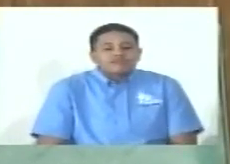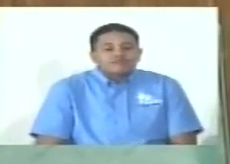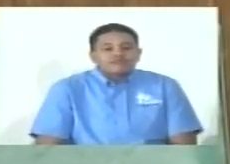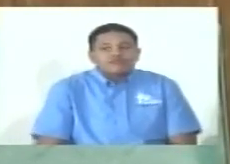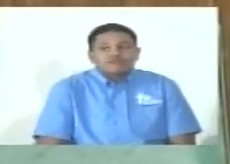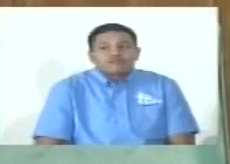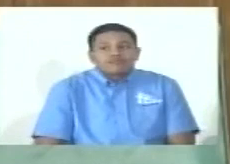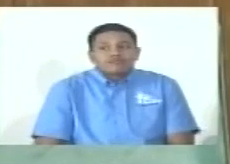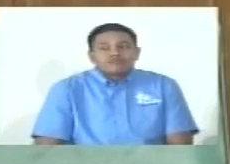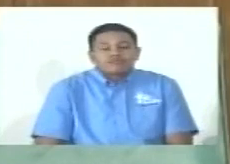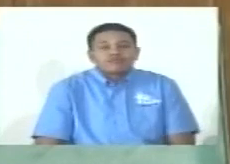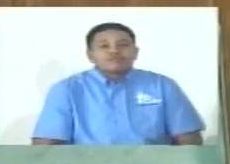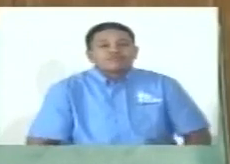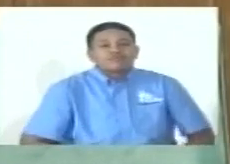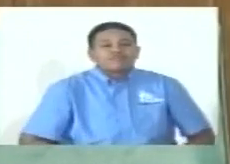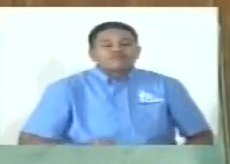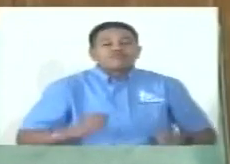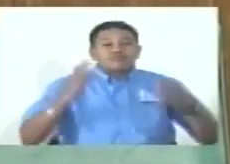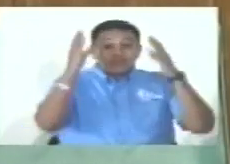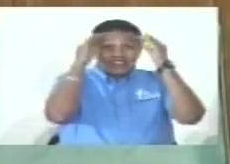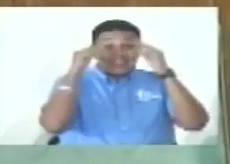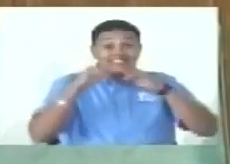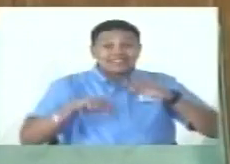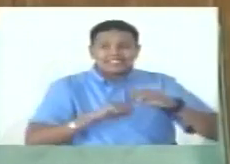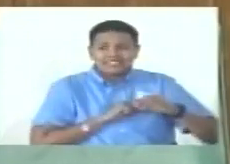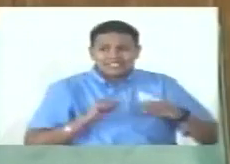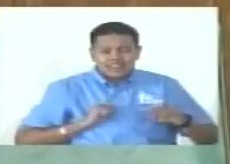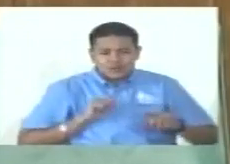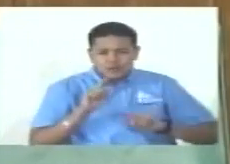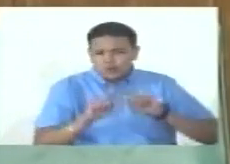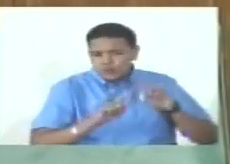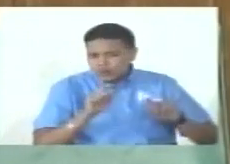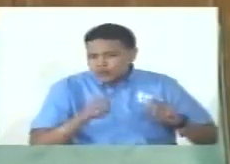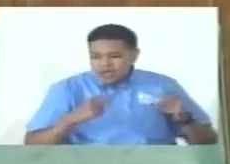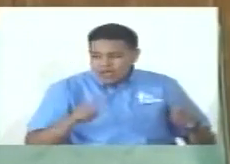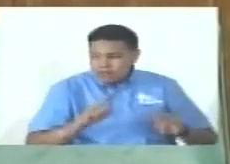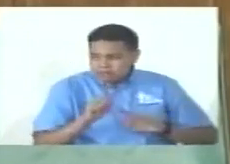asked, questions are